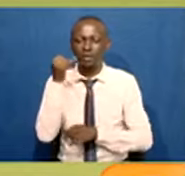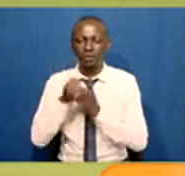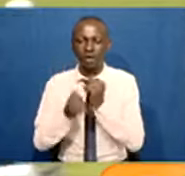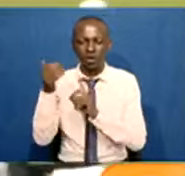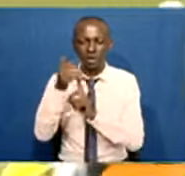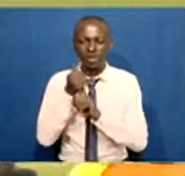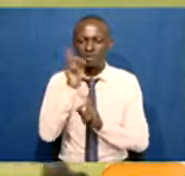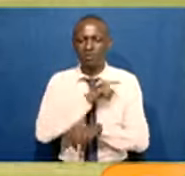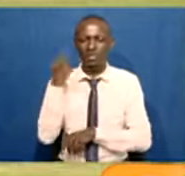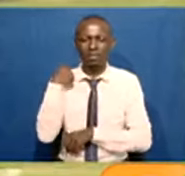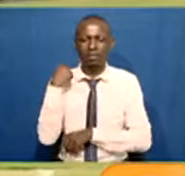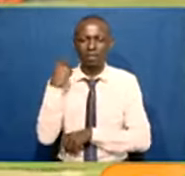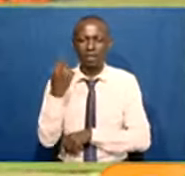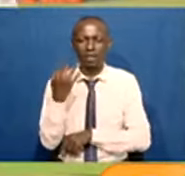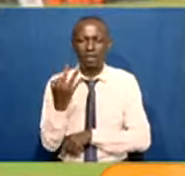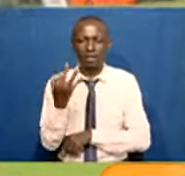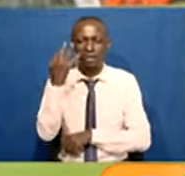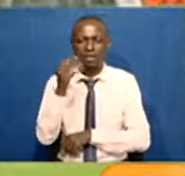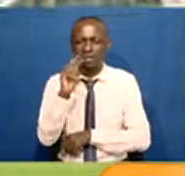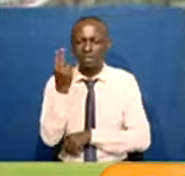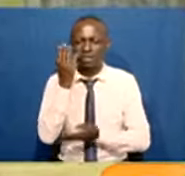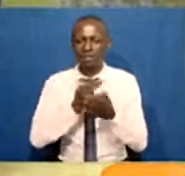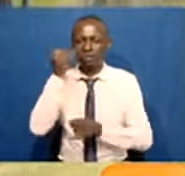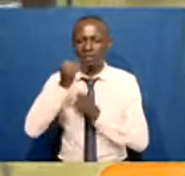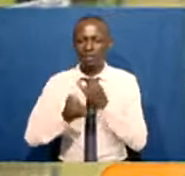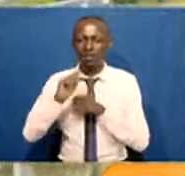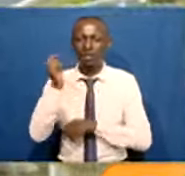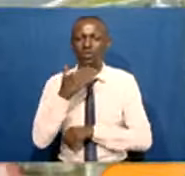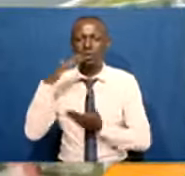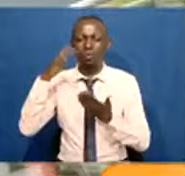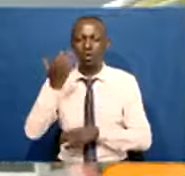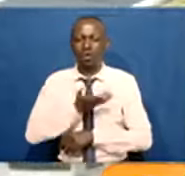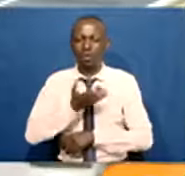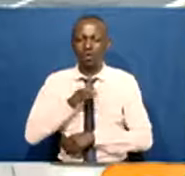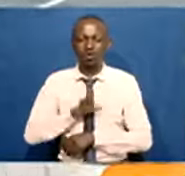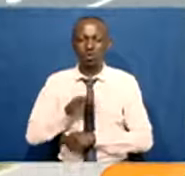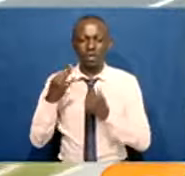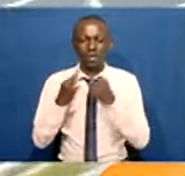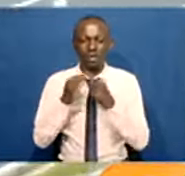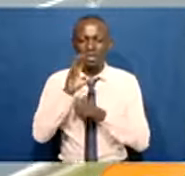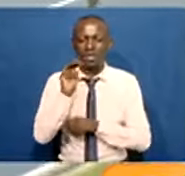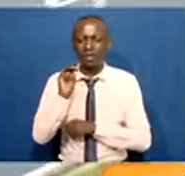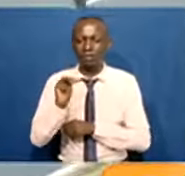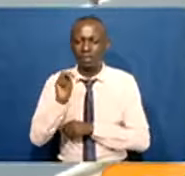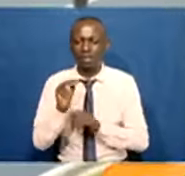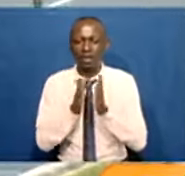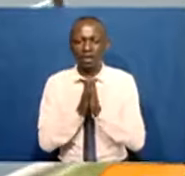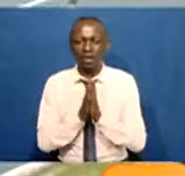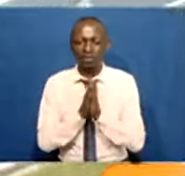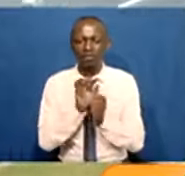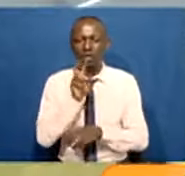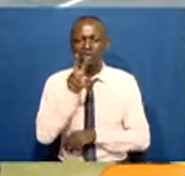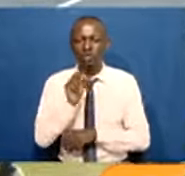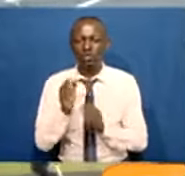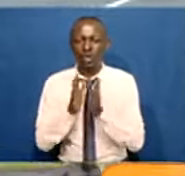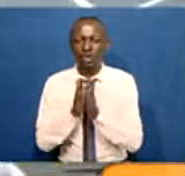in the second semi-final. Kenya will be hunting for more medals in the women's 800 meters after Vivian Chebet and Lilian Odira qualified